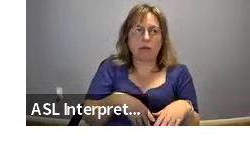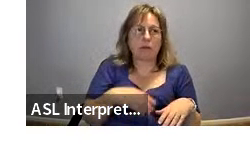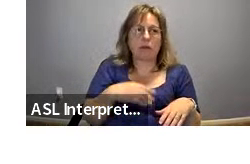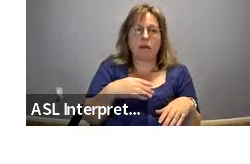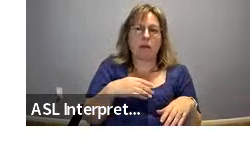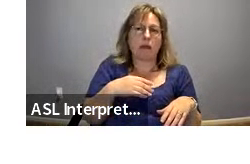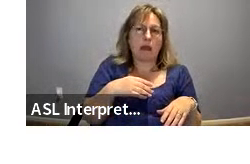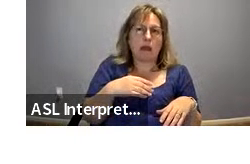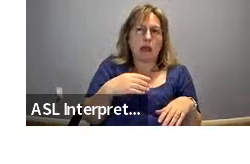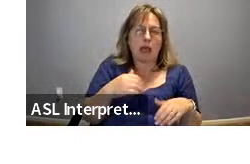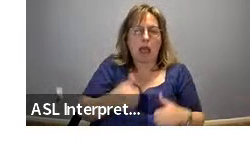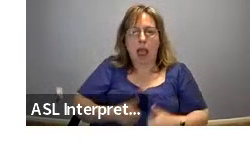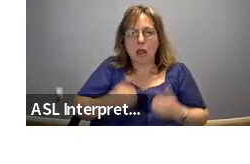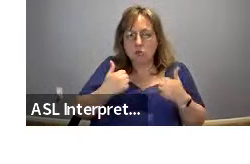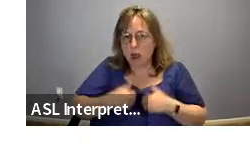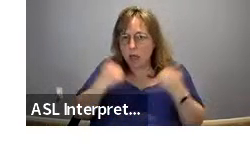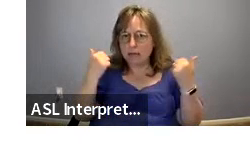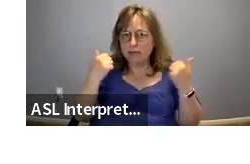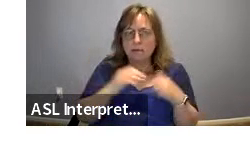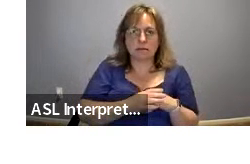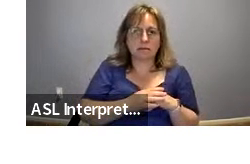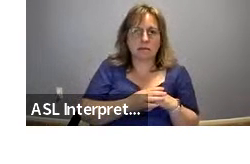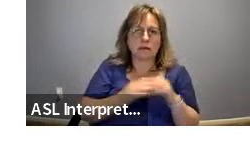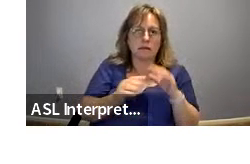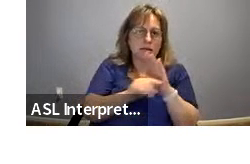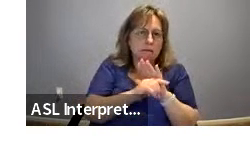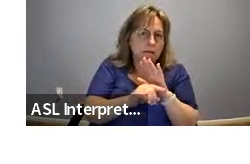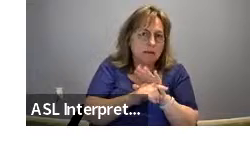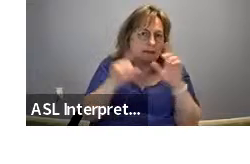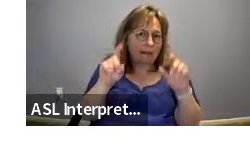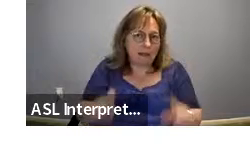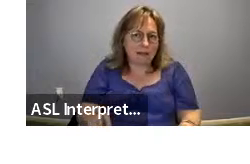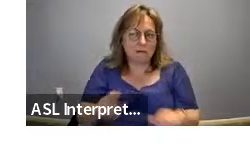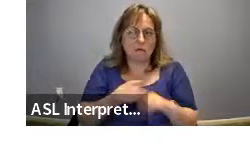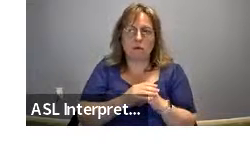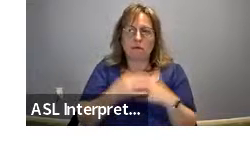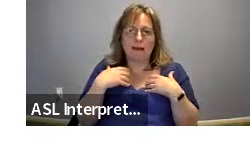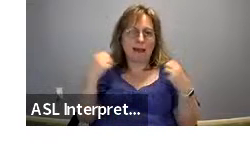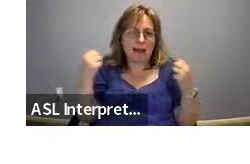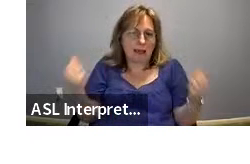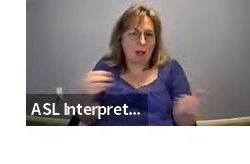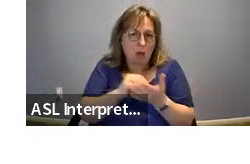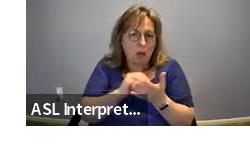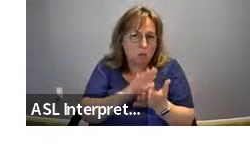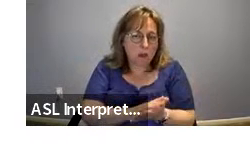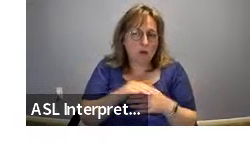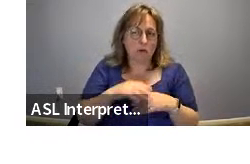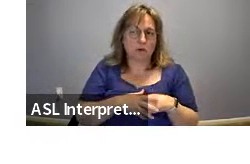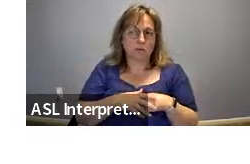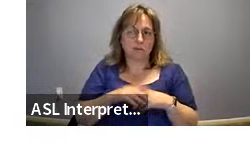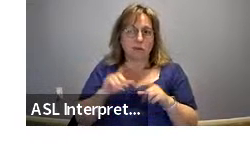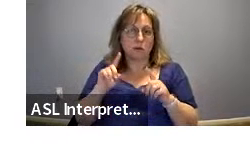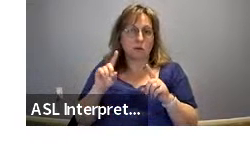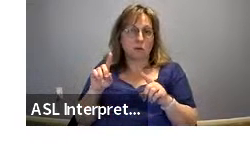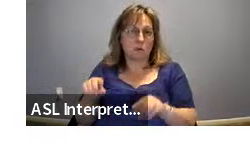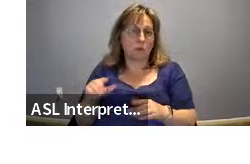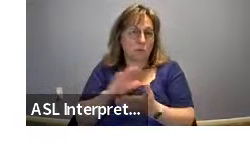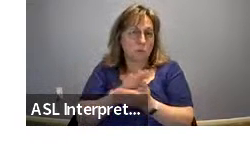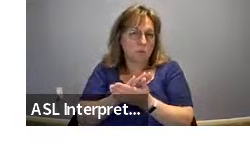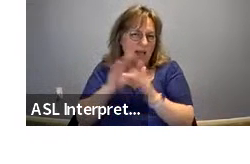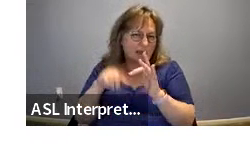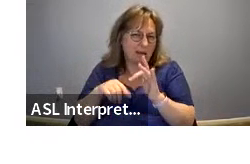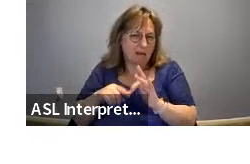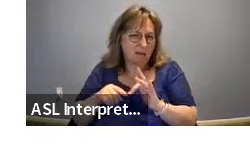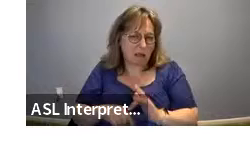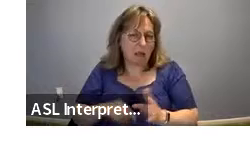grades, test scores, health records, attendance records, anything directly related